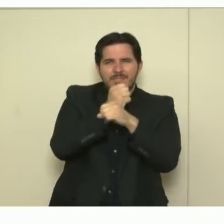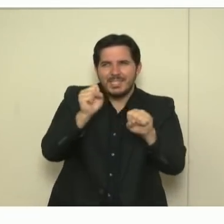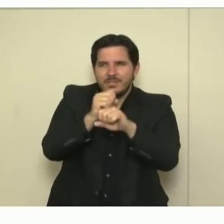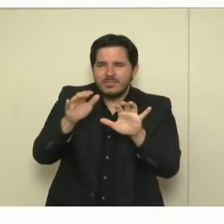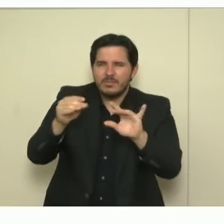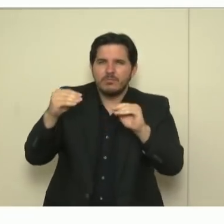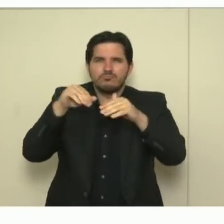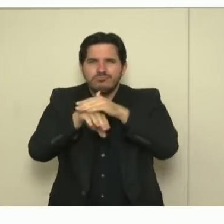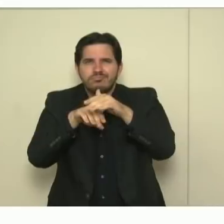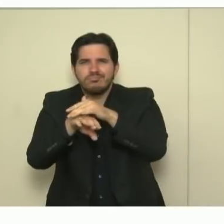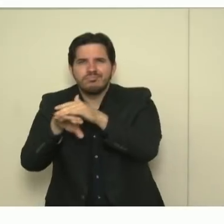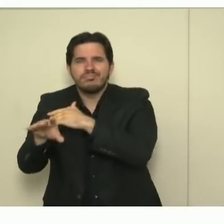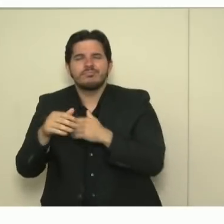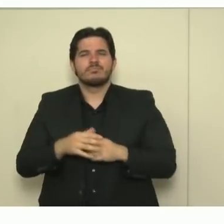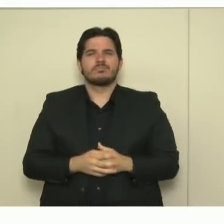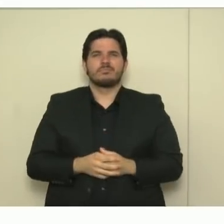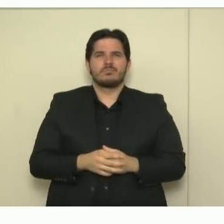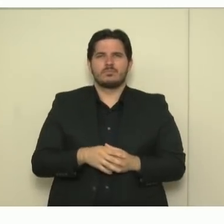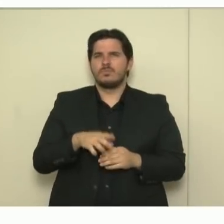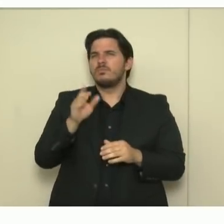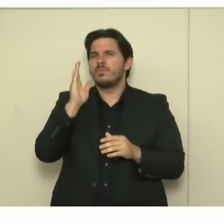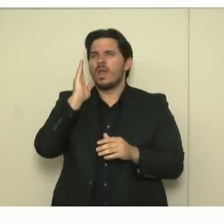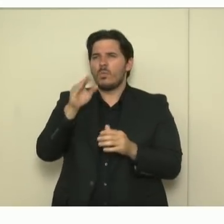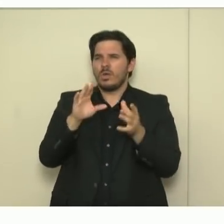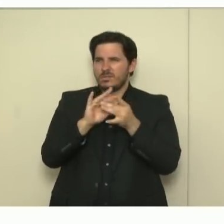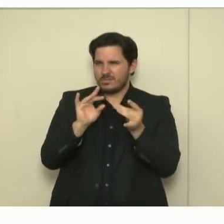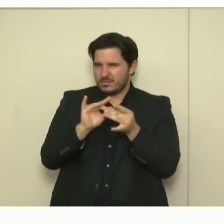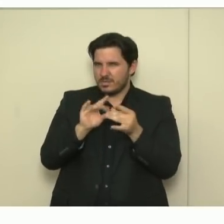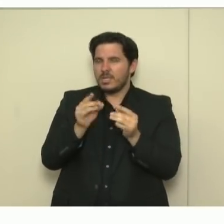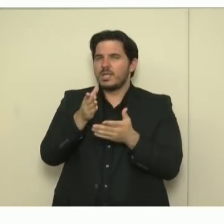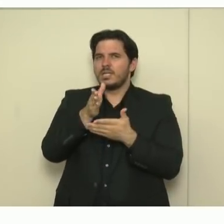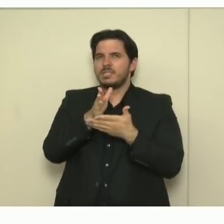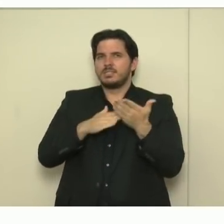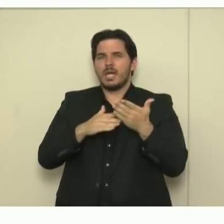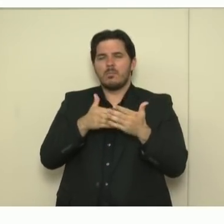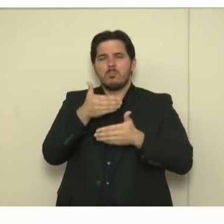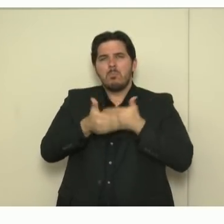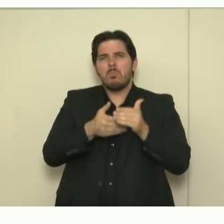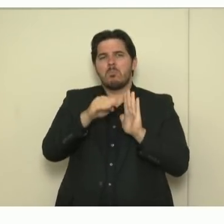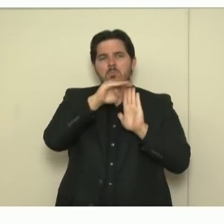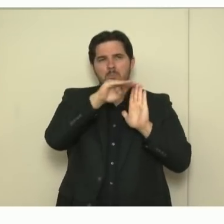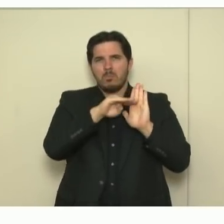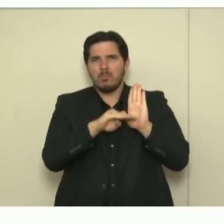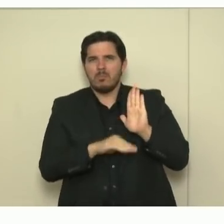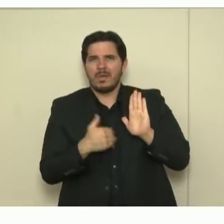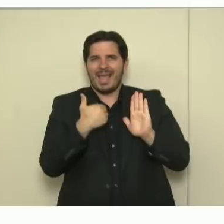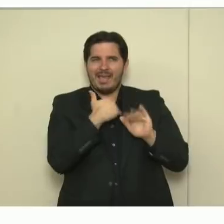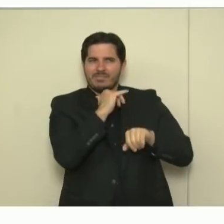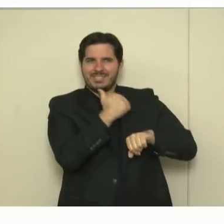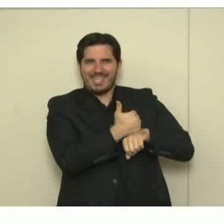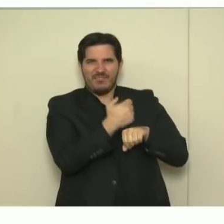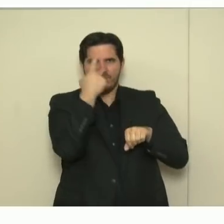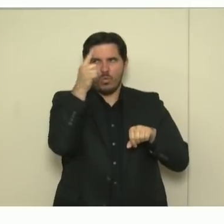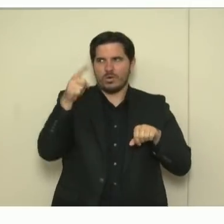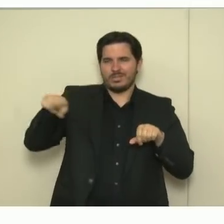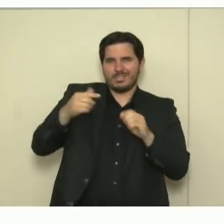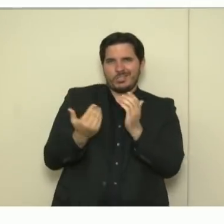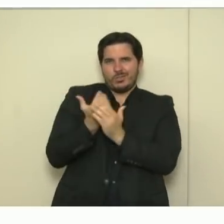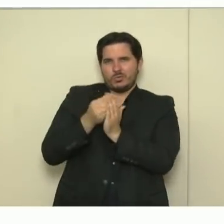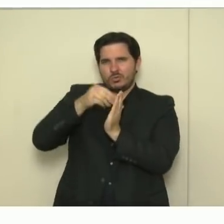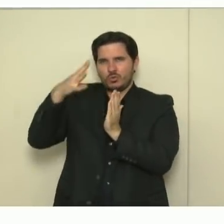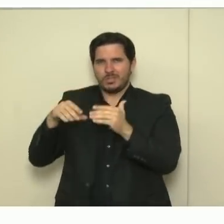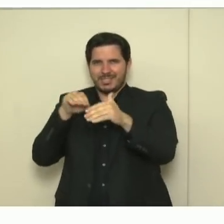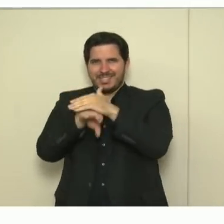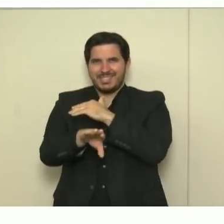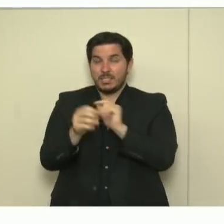preparation. I'll talk a little bit again about some of the processes that we have for reentry in place. And again, we've set a very high